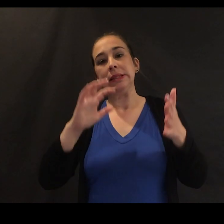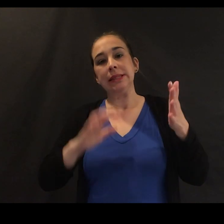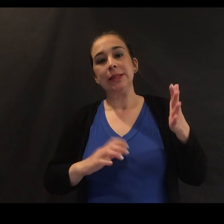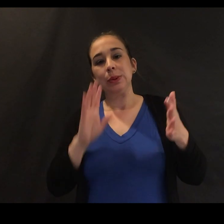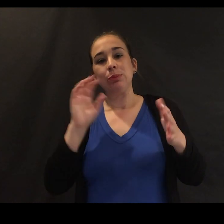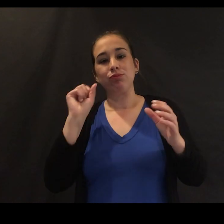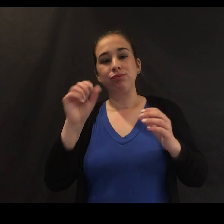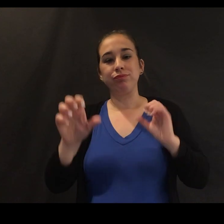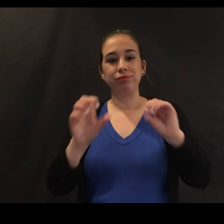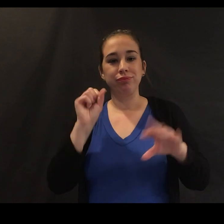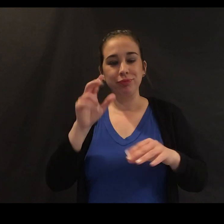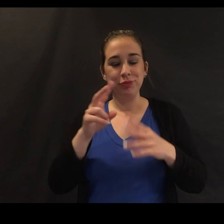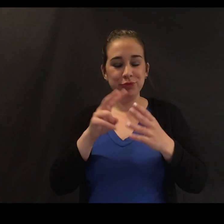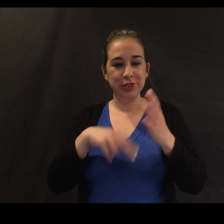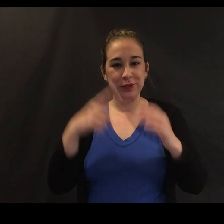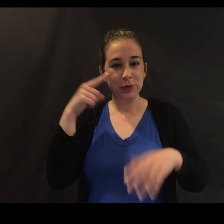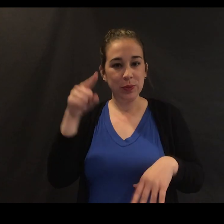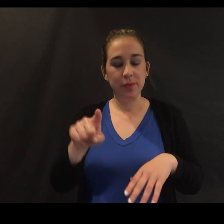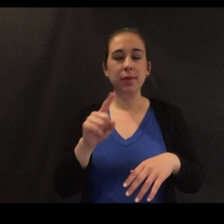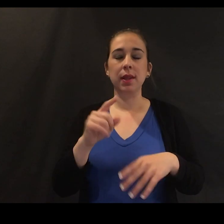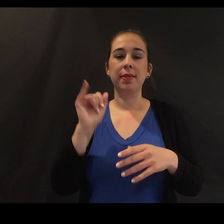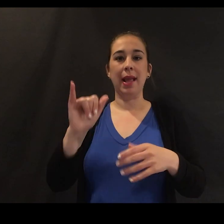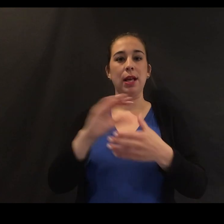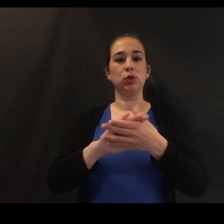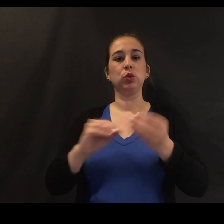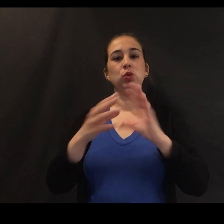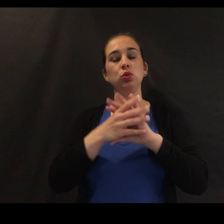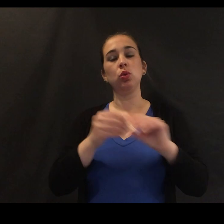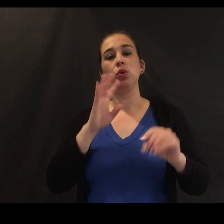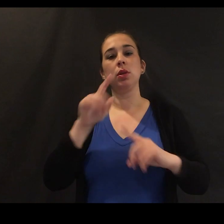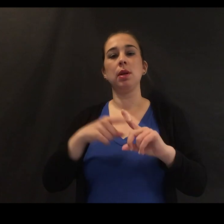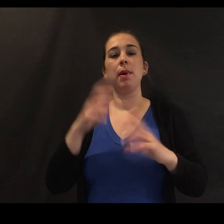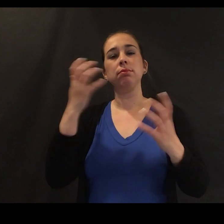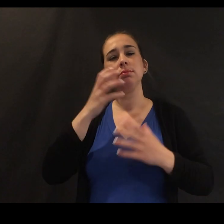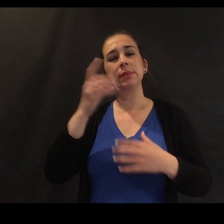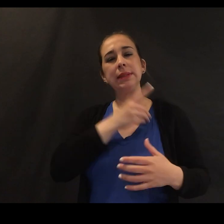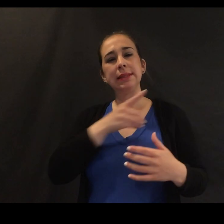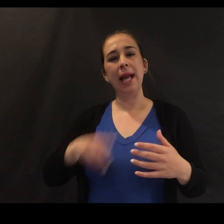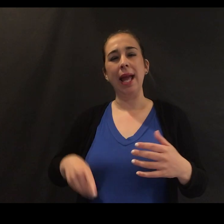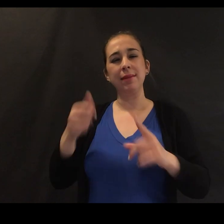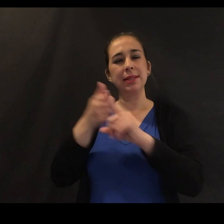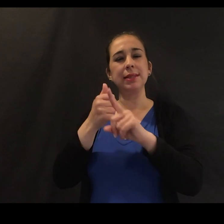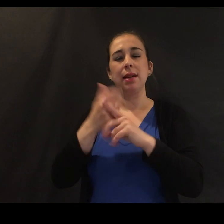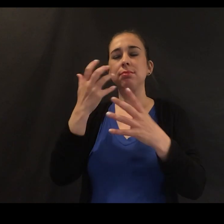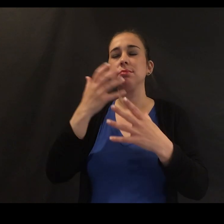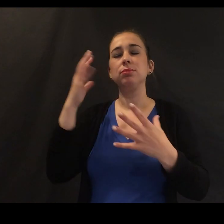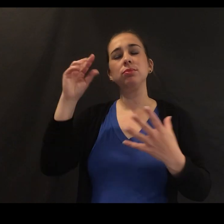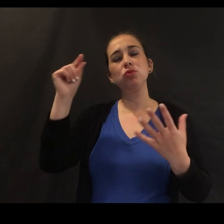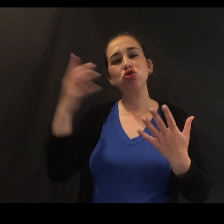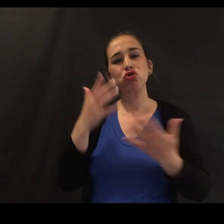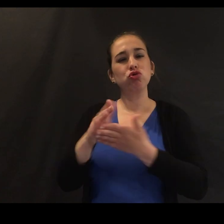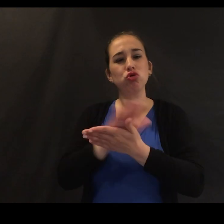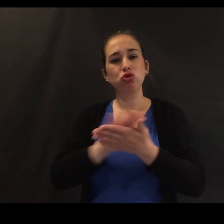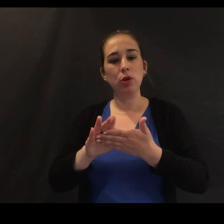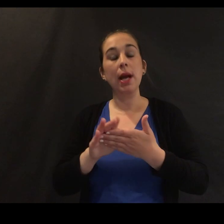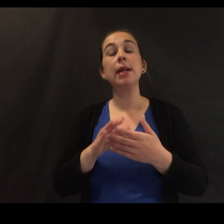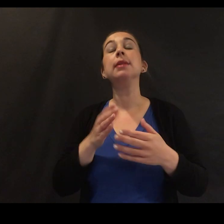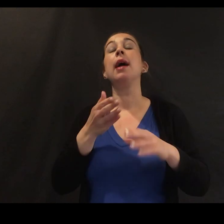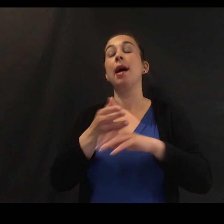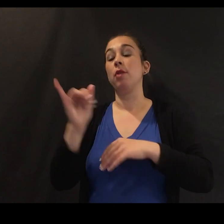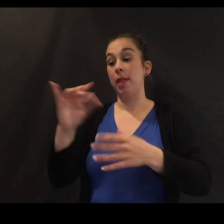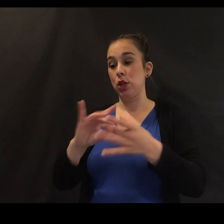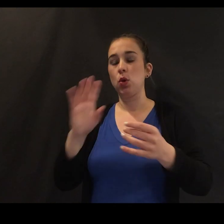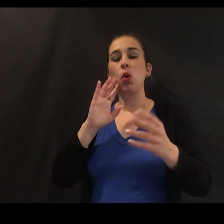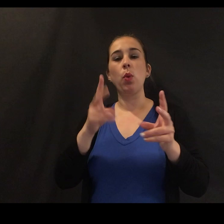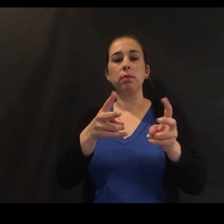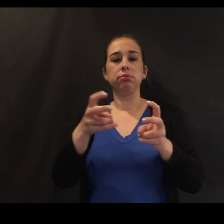great story for us about David's graciousness to someone. And then from that, we're going to extract some principles for our lives tonight. So